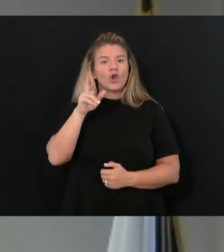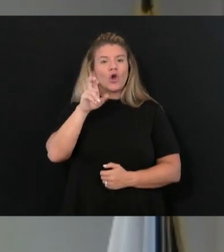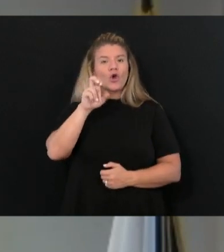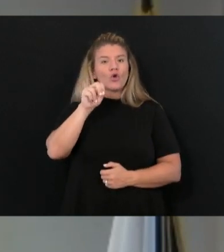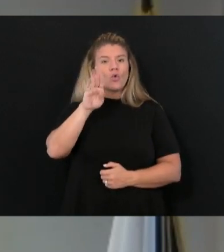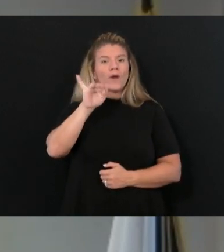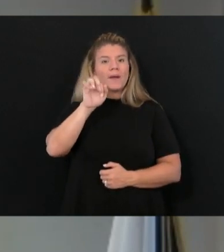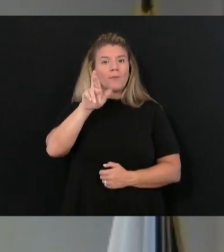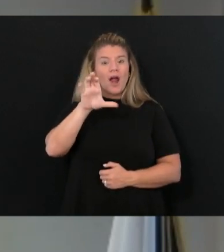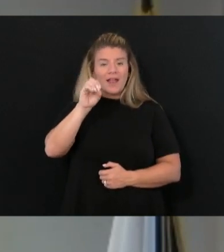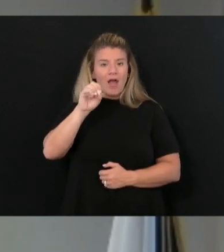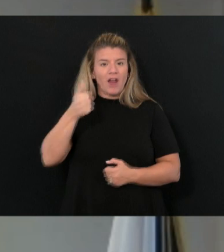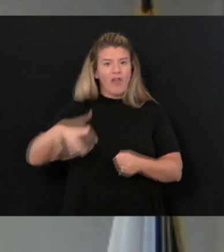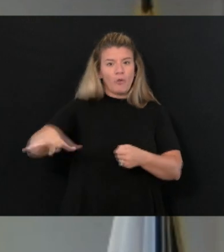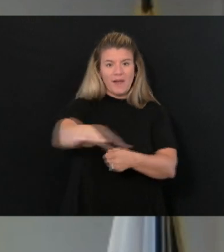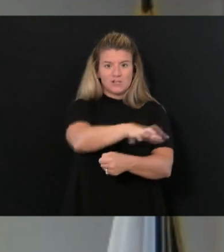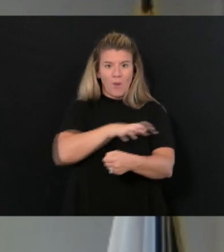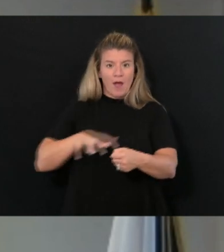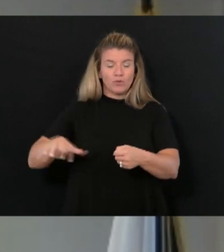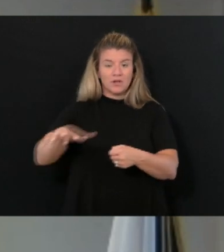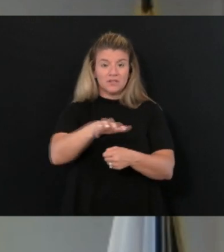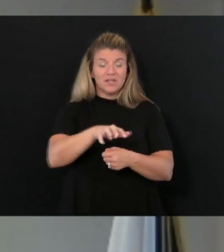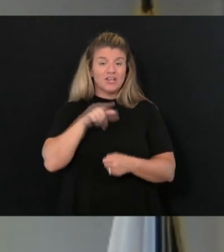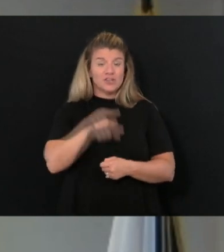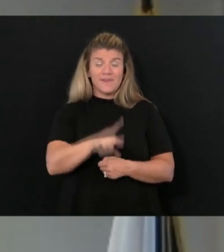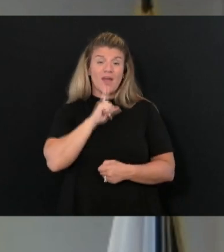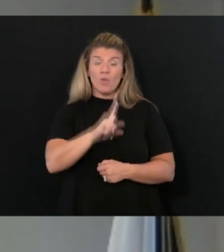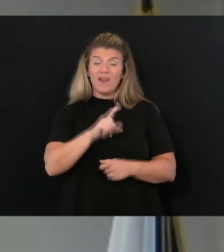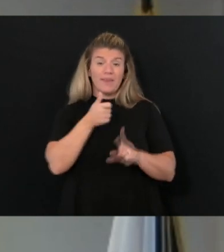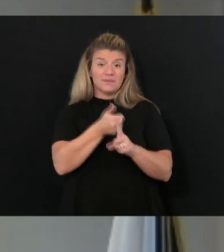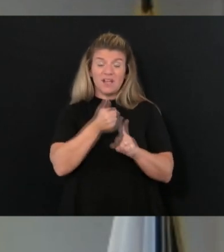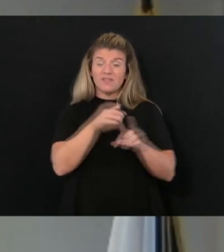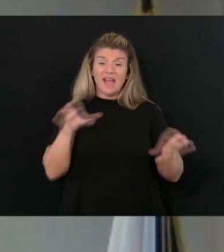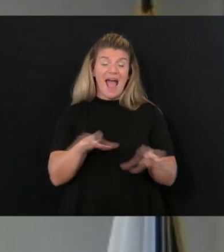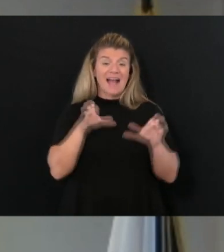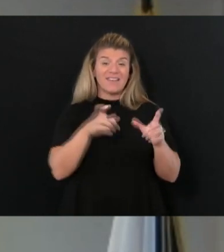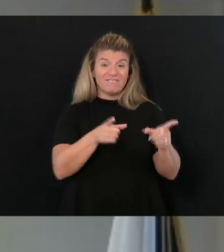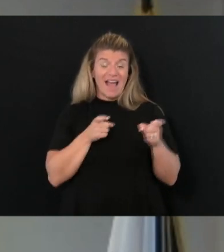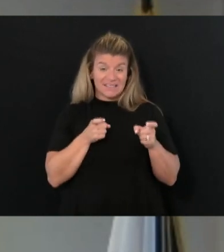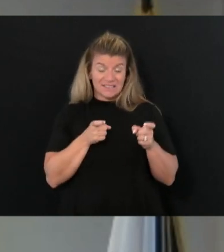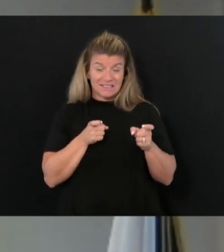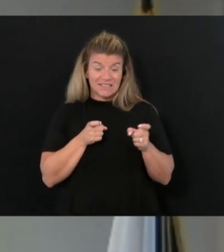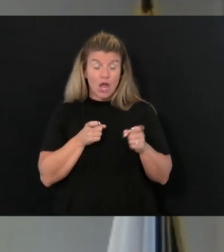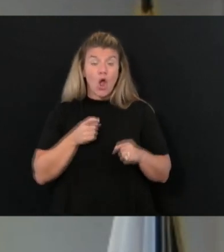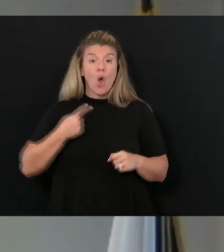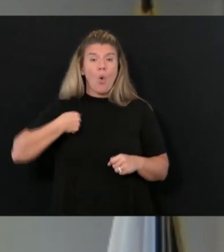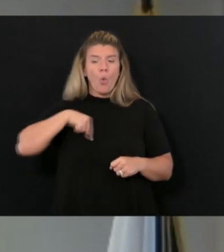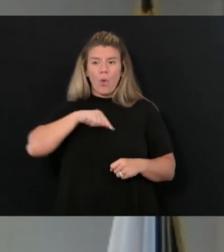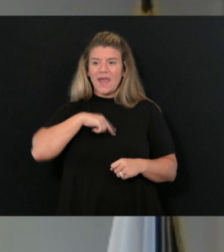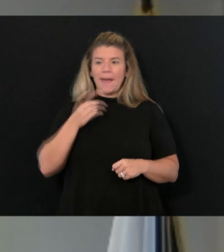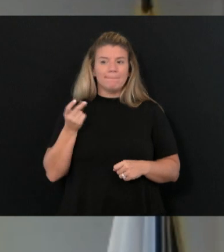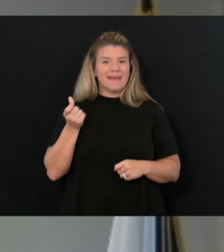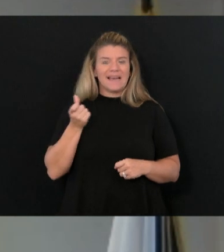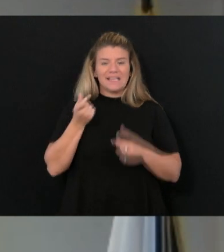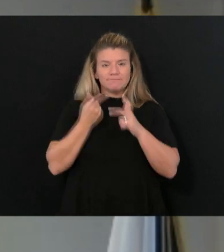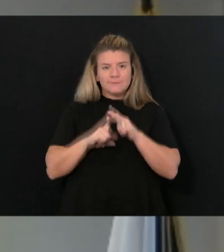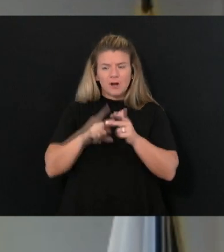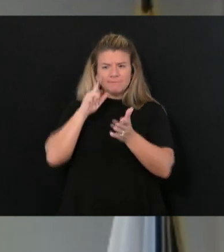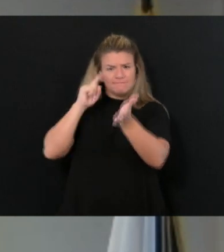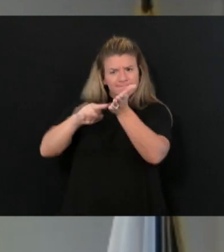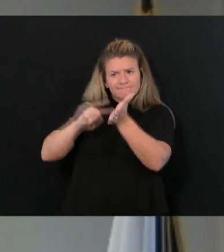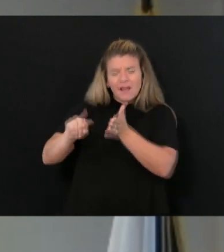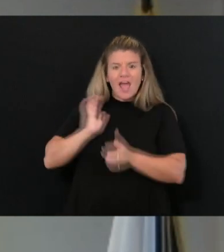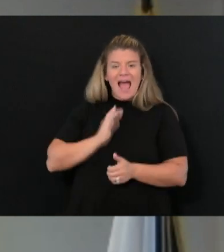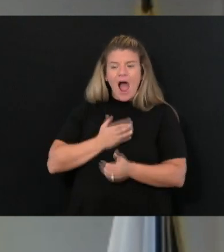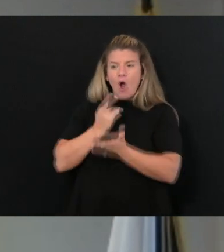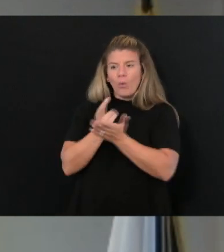and other places. So they acted very quickly. We immediately began to look with regard to our